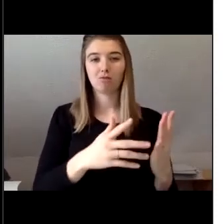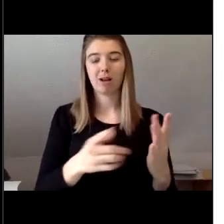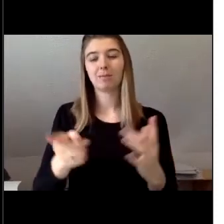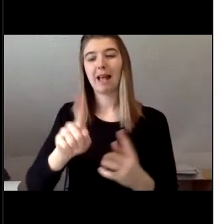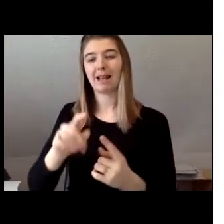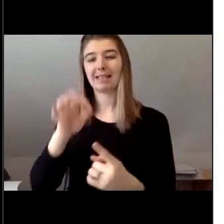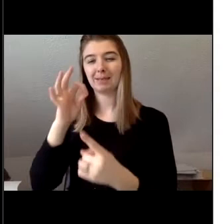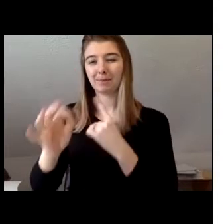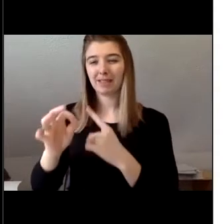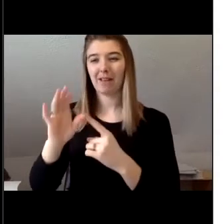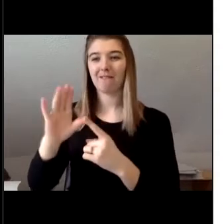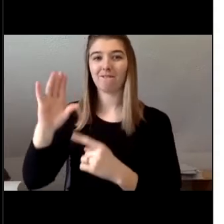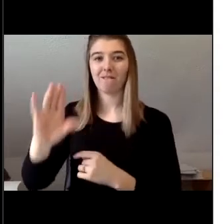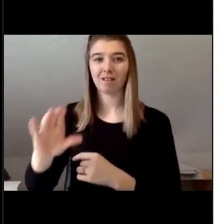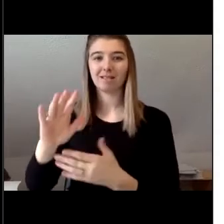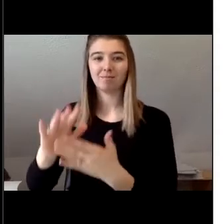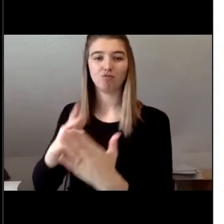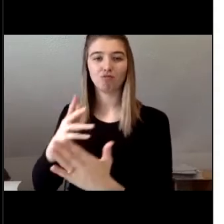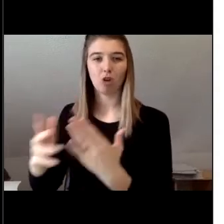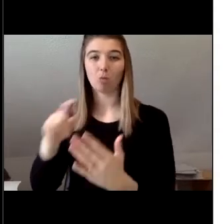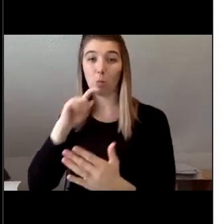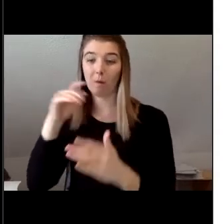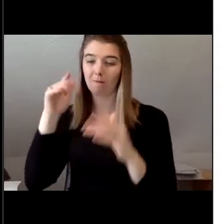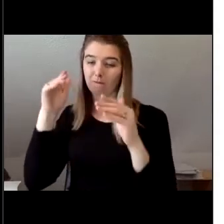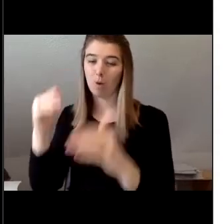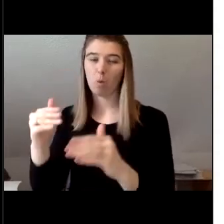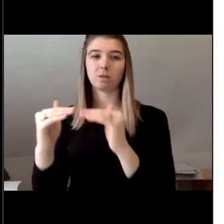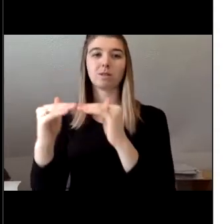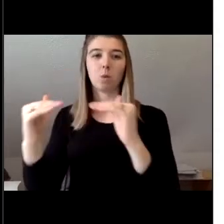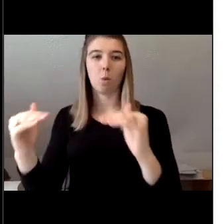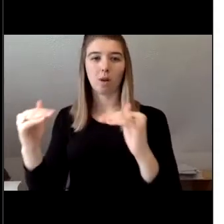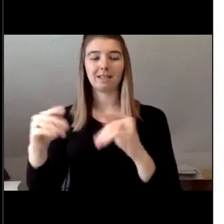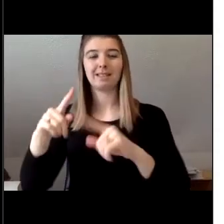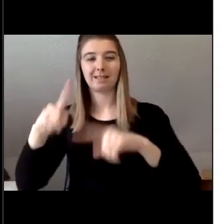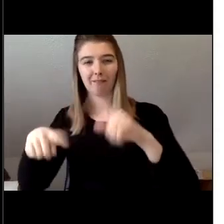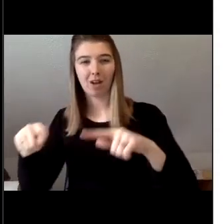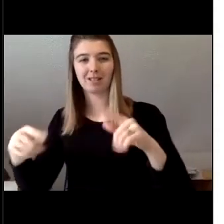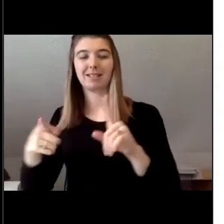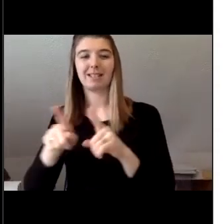that focus on equity, diversity, and inclusion.